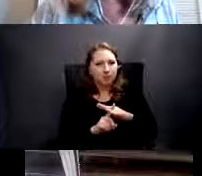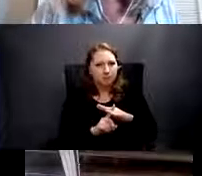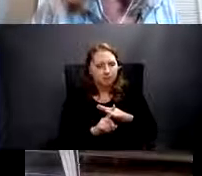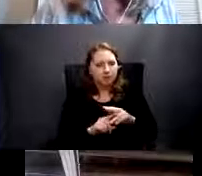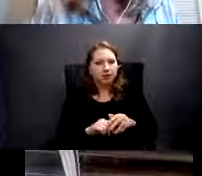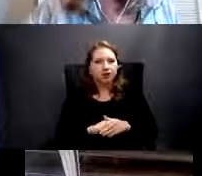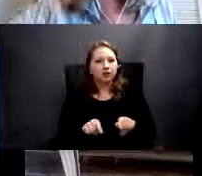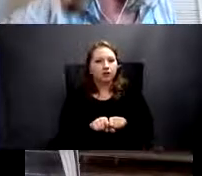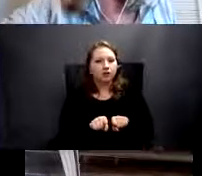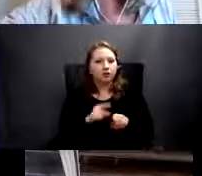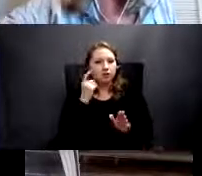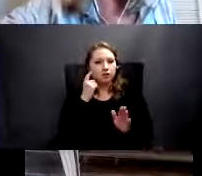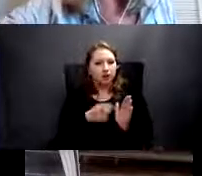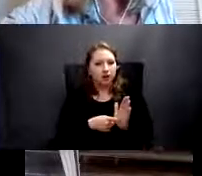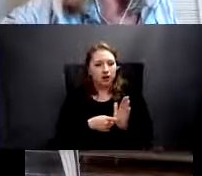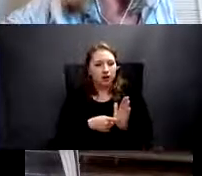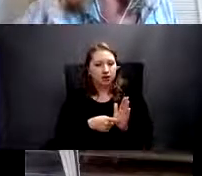to recognize